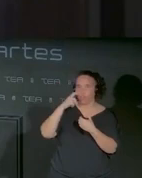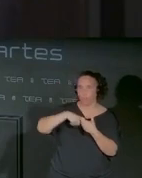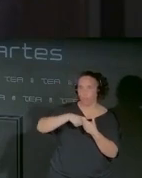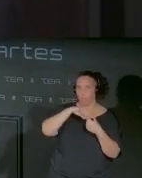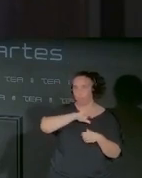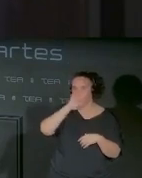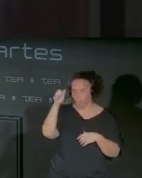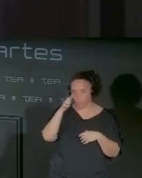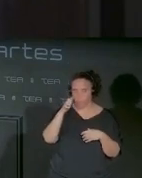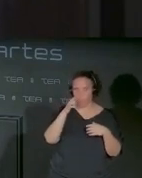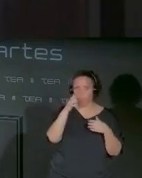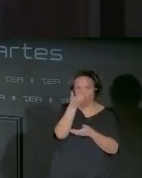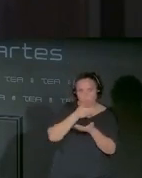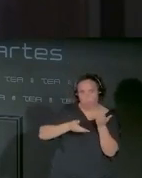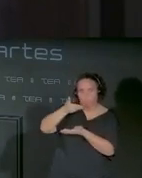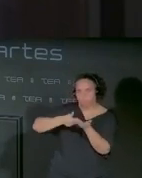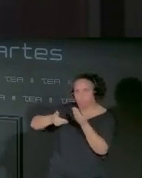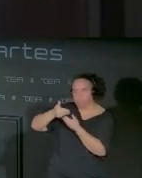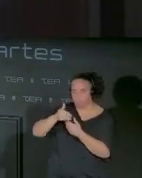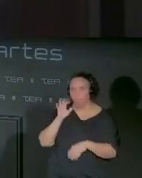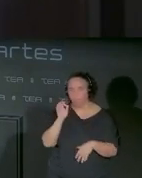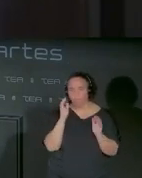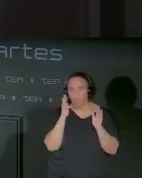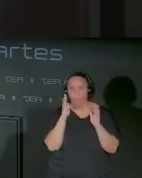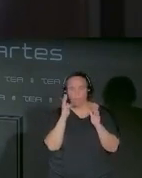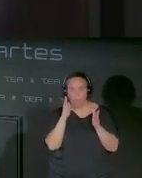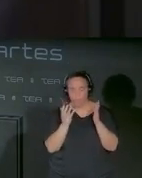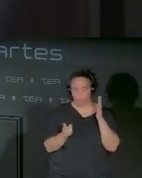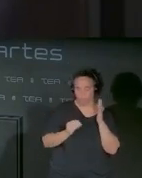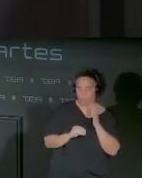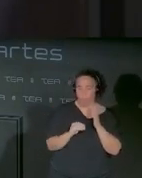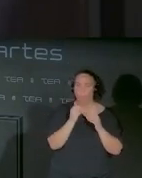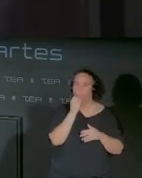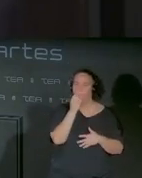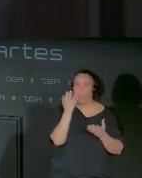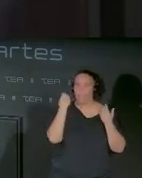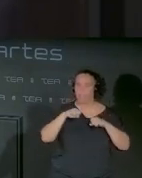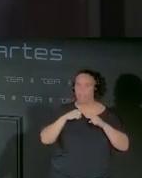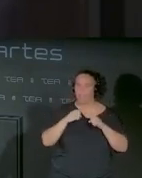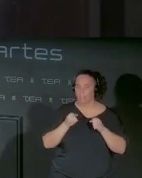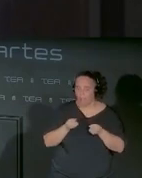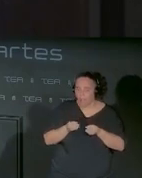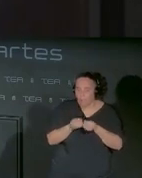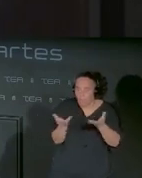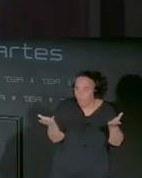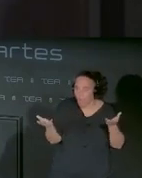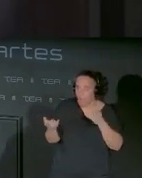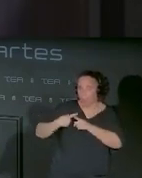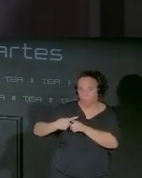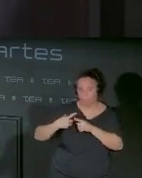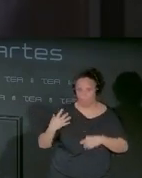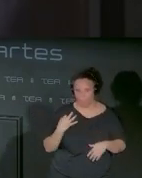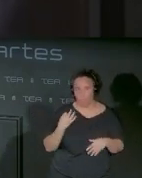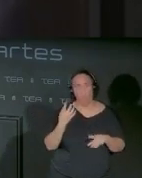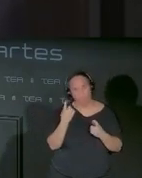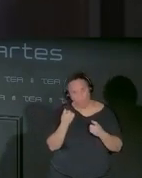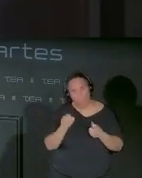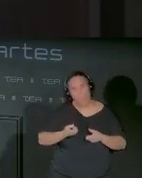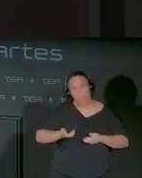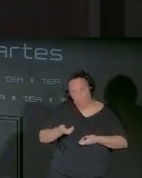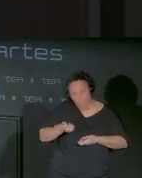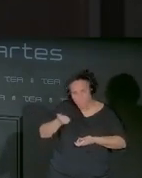So I think that we have to be more coordinated and to be more all together in this path to more to have